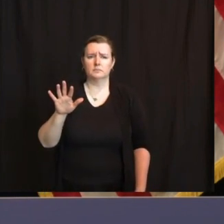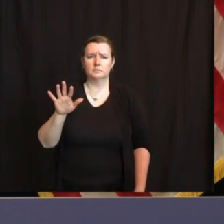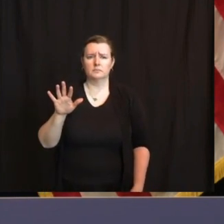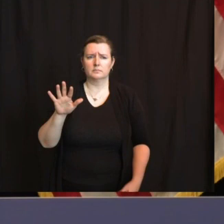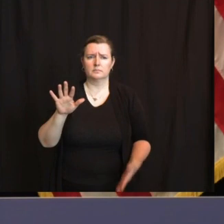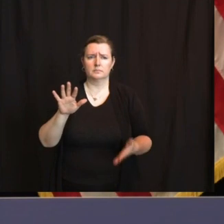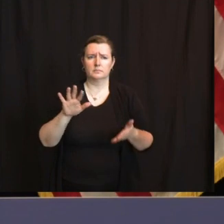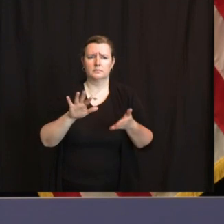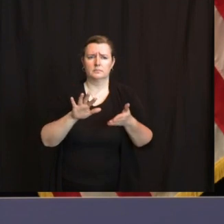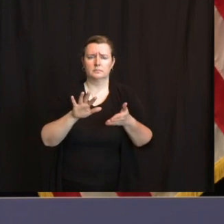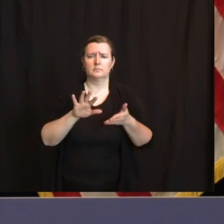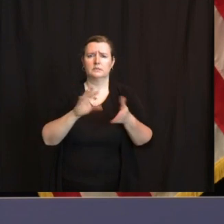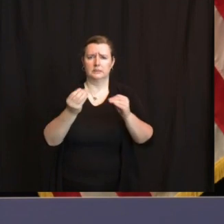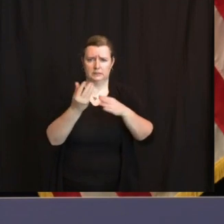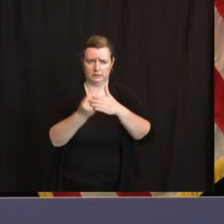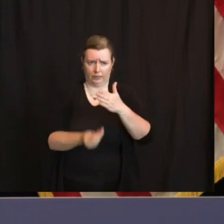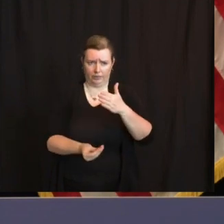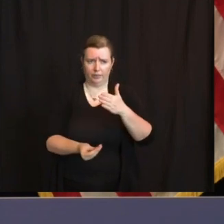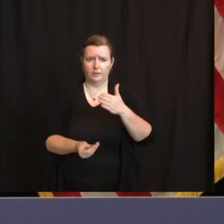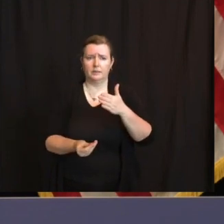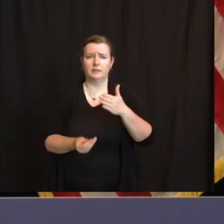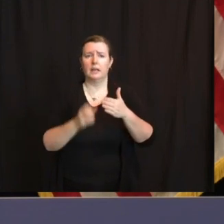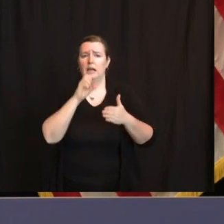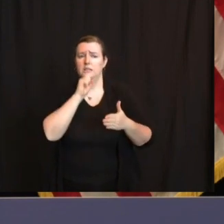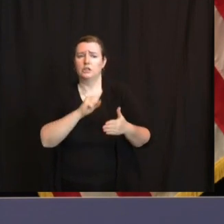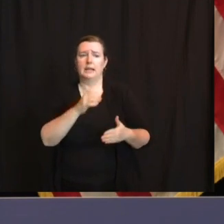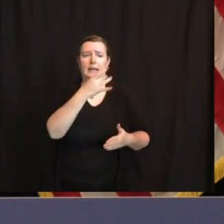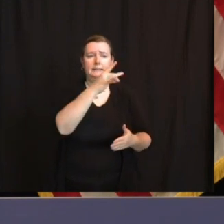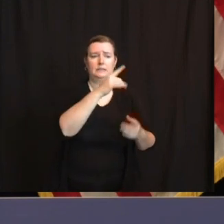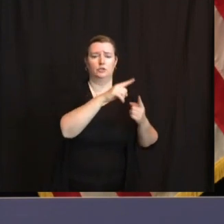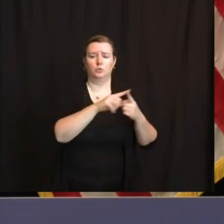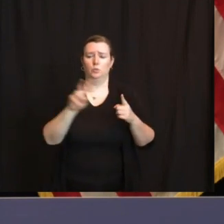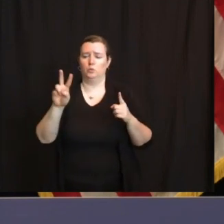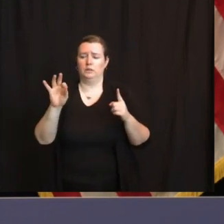10,586 who are in the range of 18 to 29.